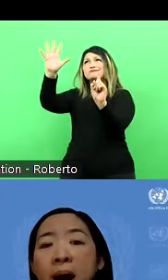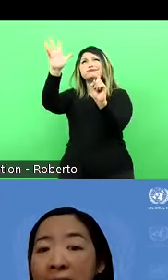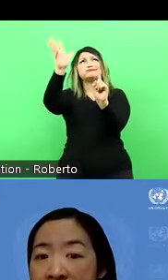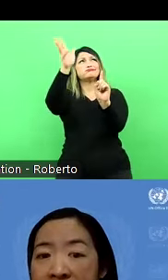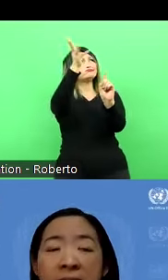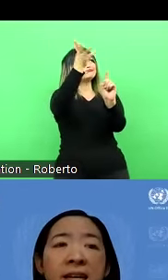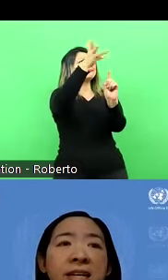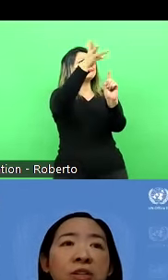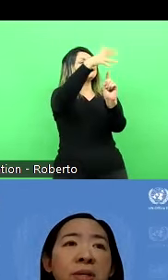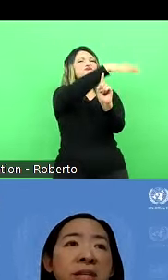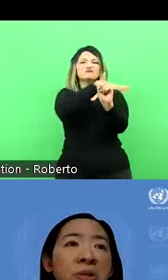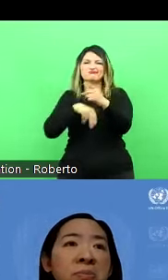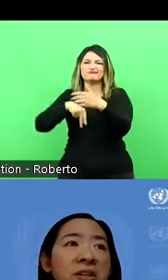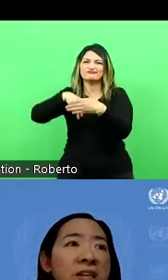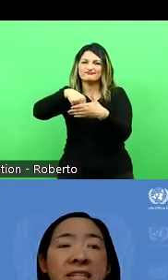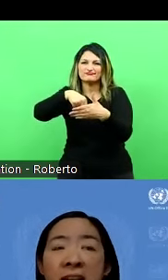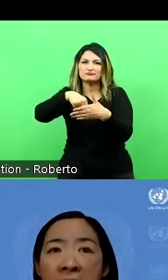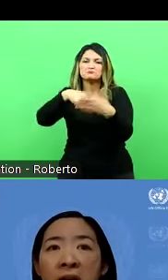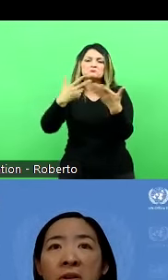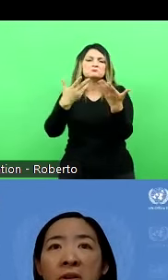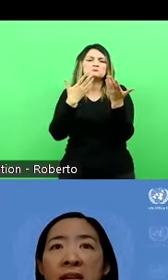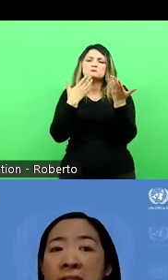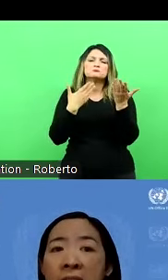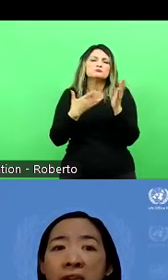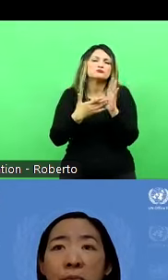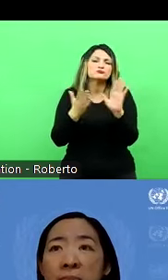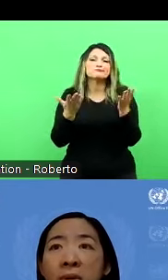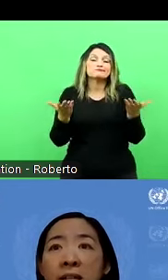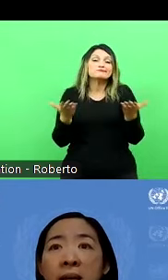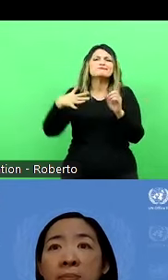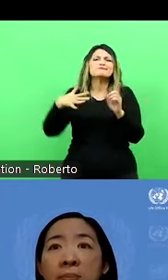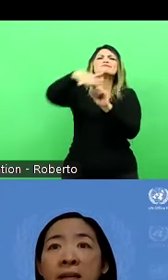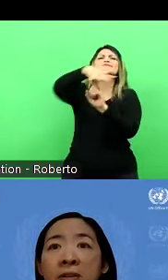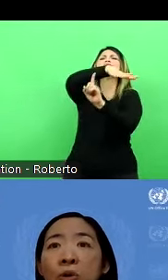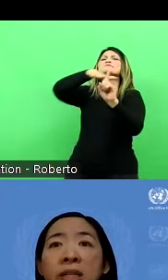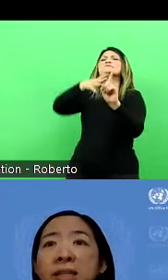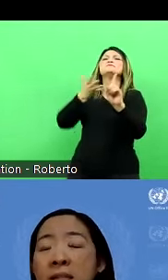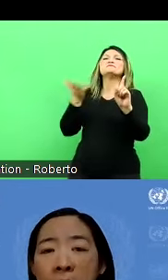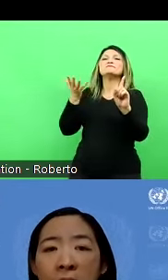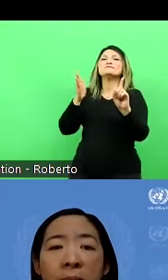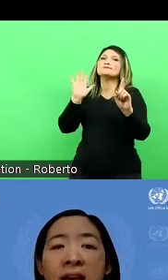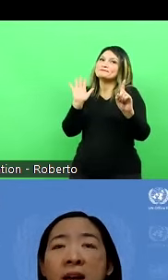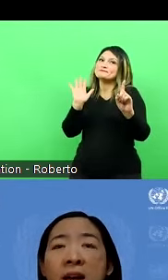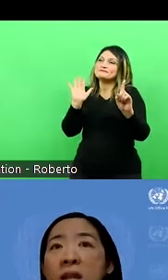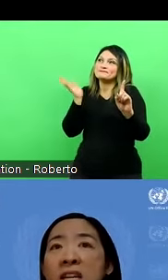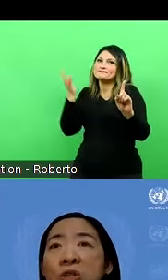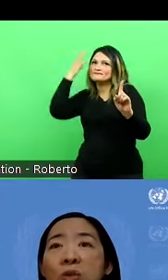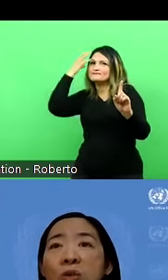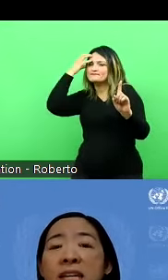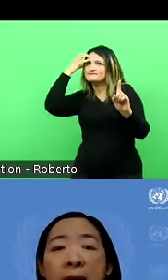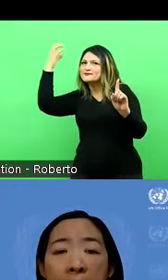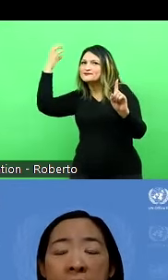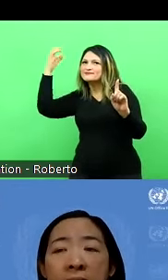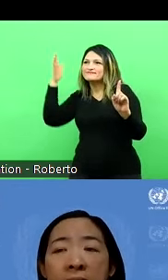unaccommodating policies. It could be in terms of the stigma or understanding of people as them being totally disabled. When these two